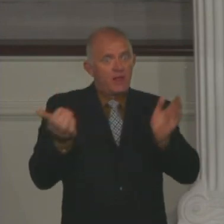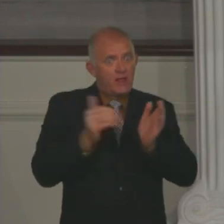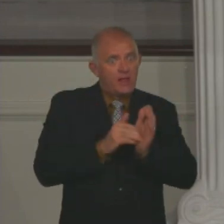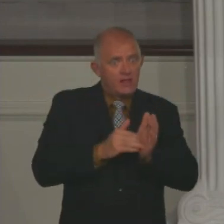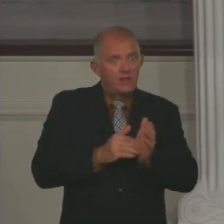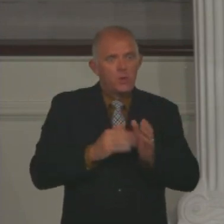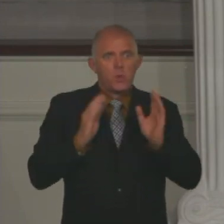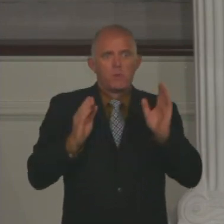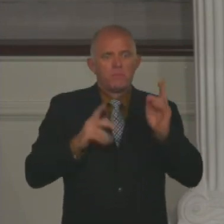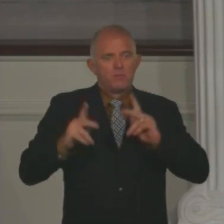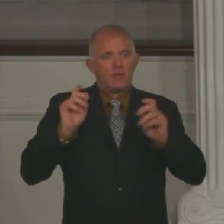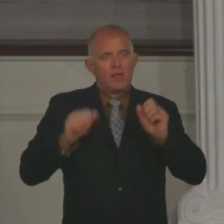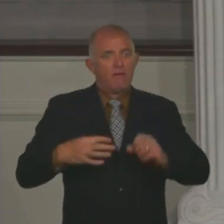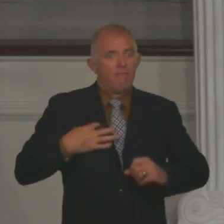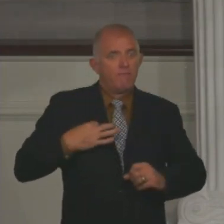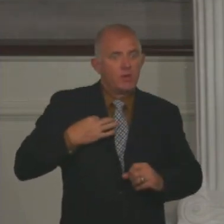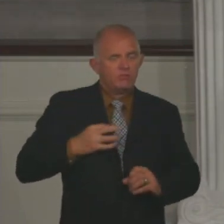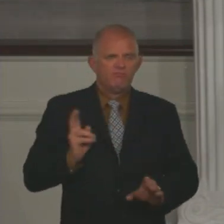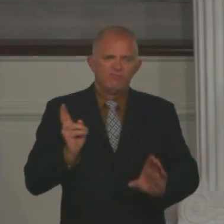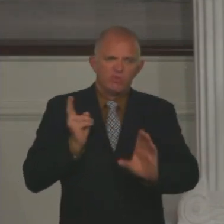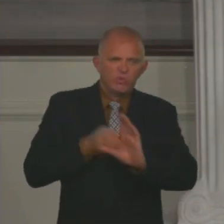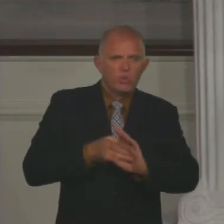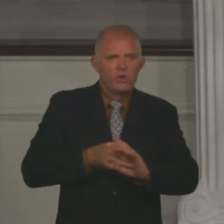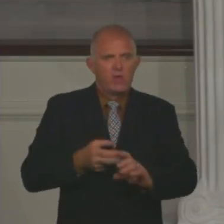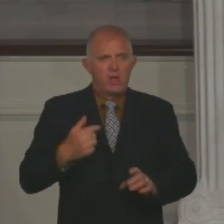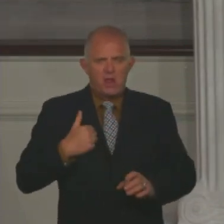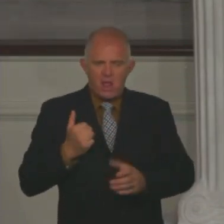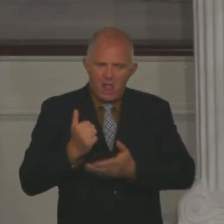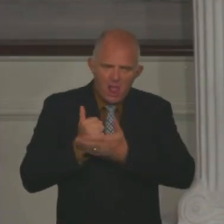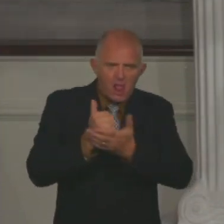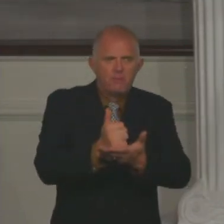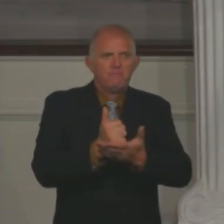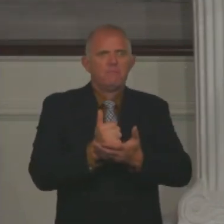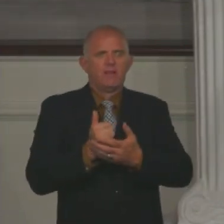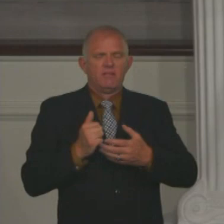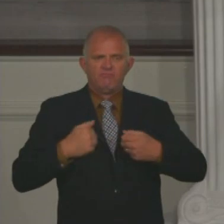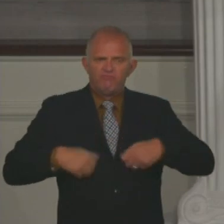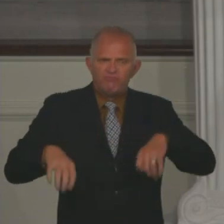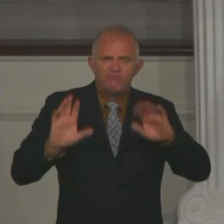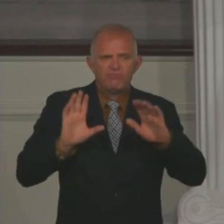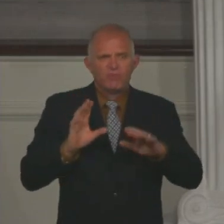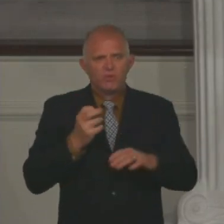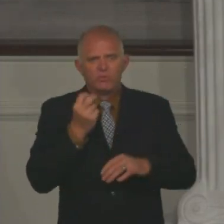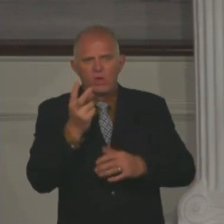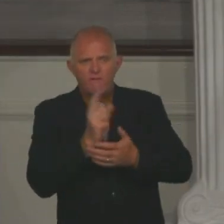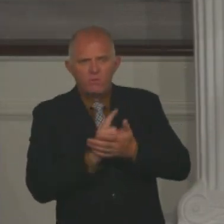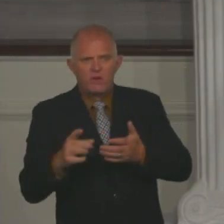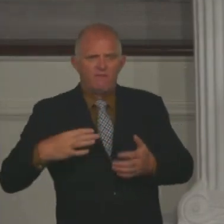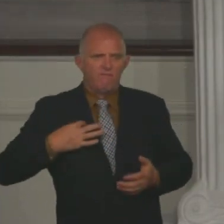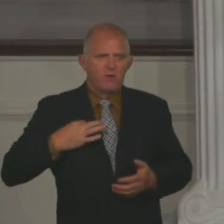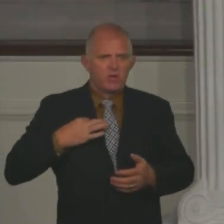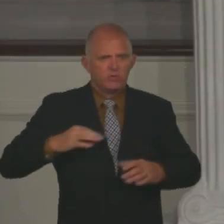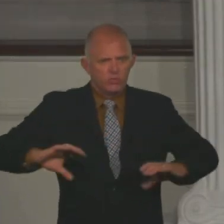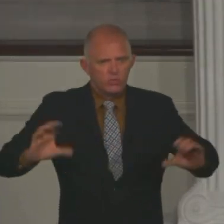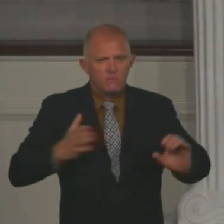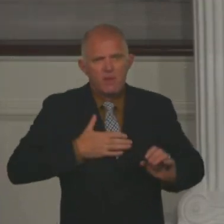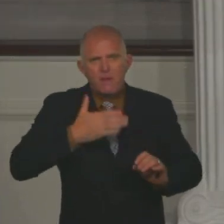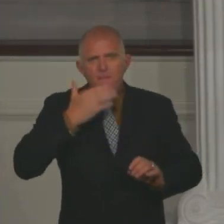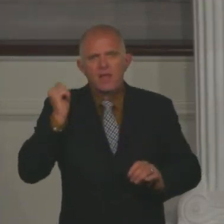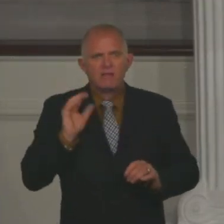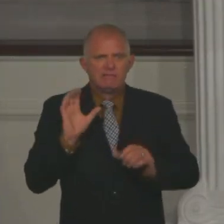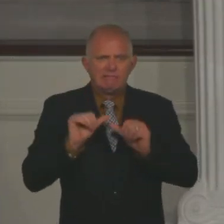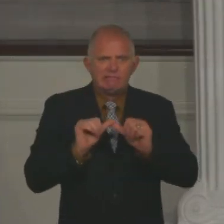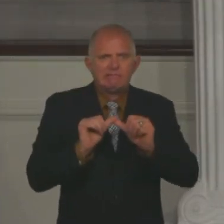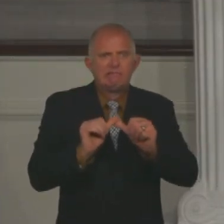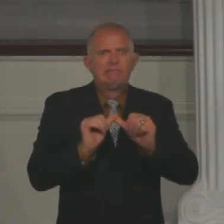route and say, you know what, I'm going to help them. I'm going to help them restart. I'm going to give 12 weeks of this bus route. I'm going to do my best to continue on this. I'm going to